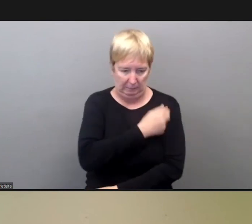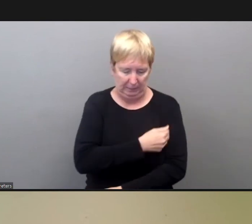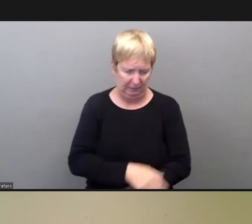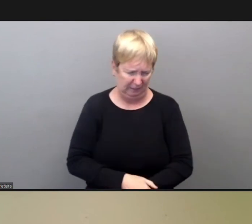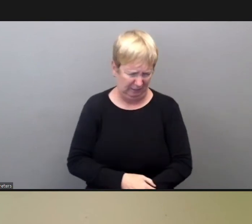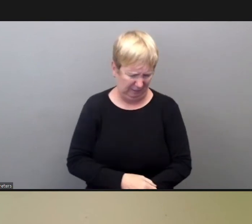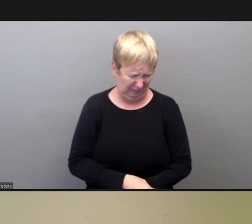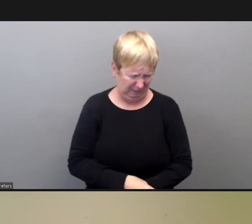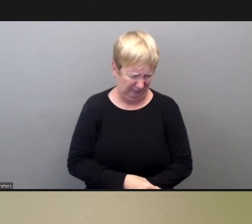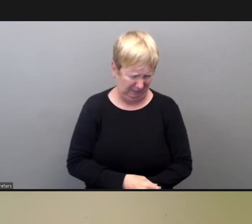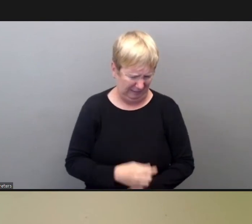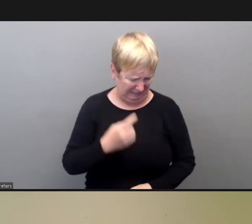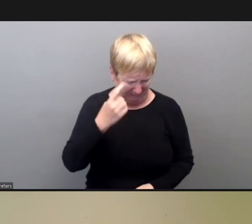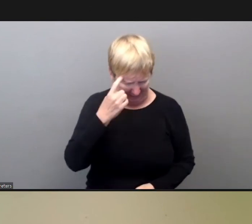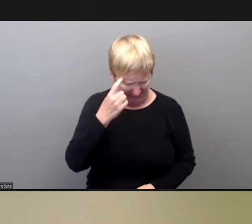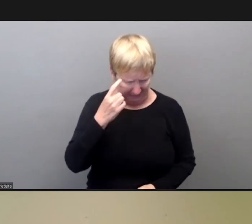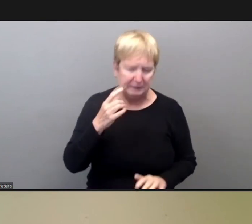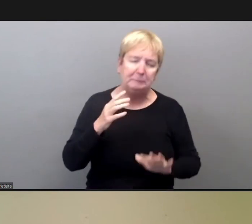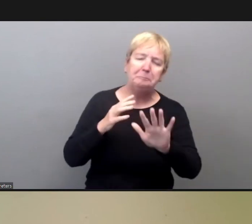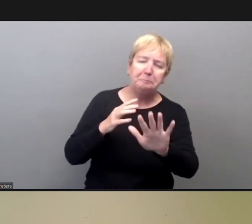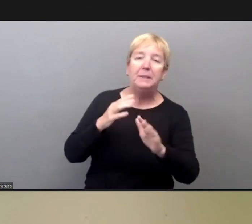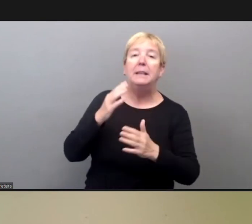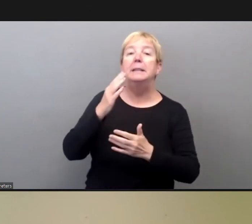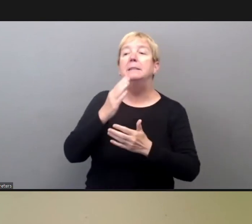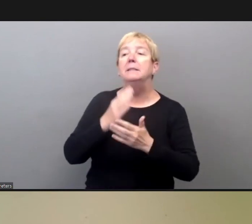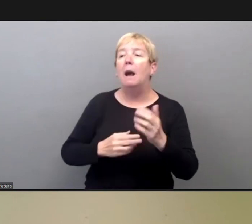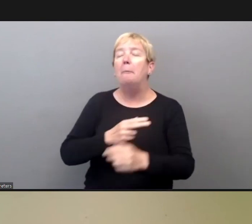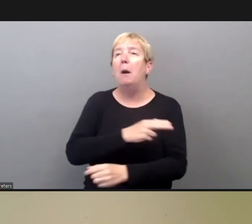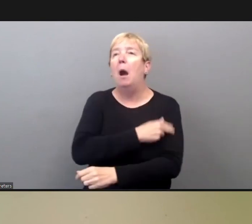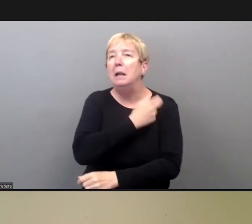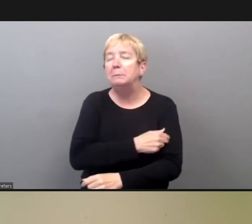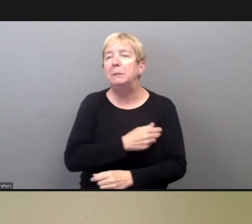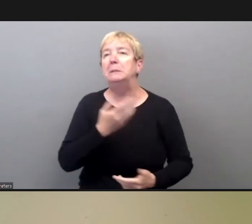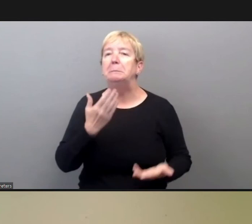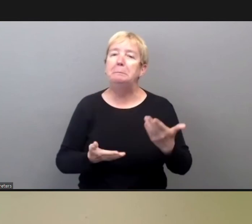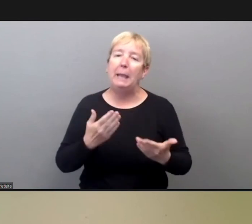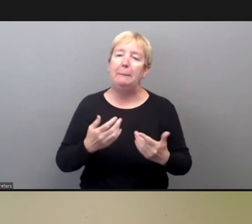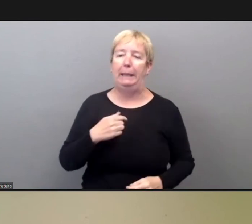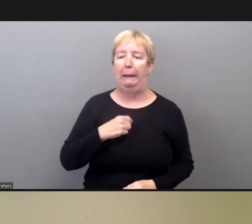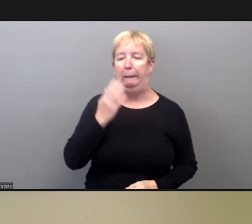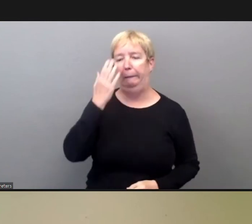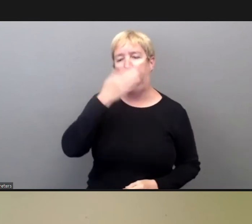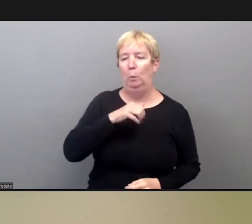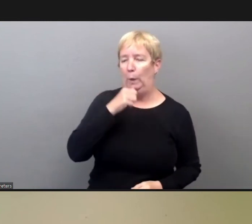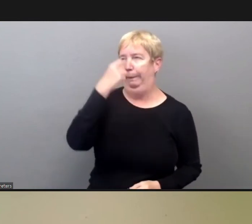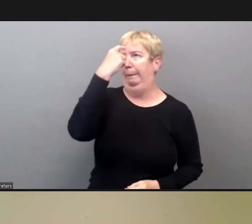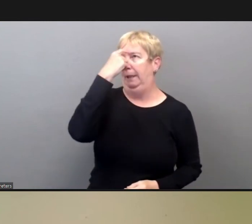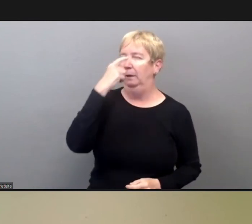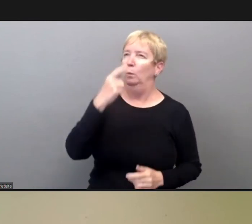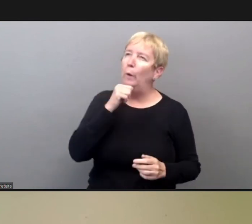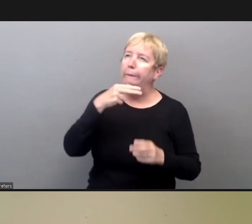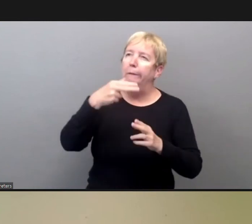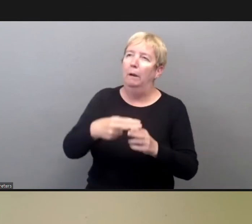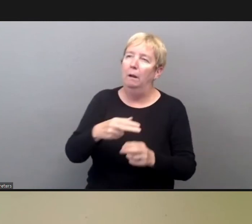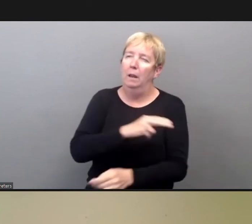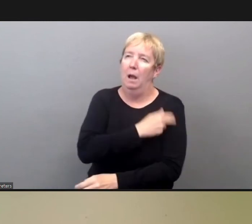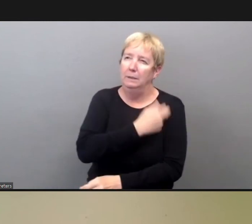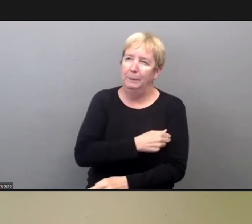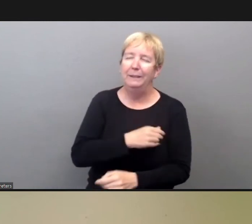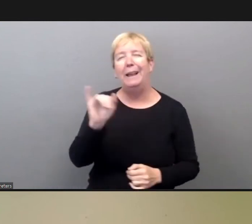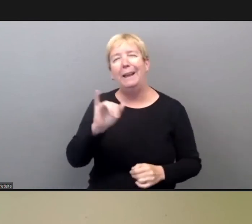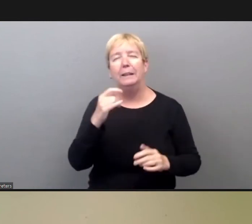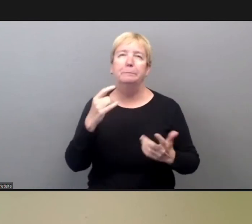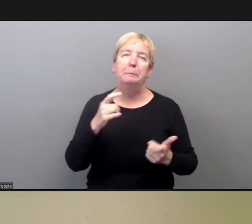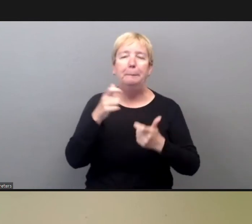there's some hospitals that I wouldn't normally think of as hospitals that are mainly like big urgent cares, but they might have a bed or